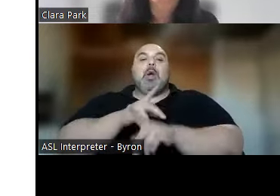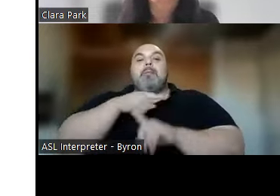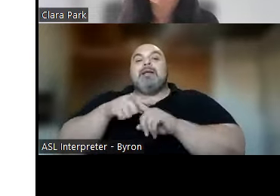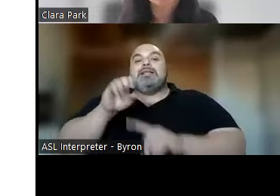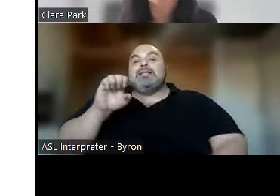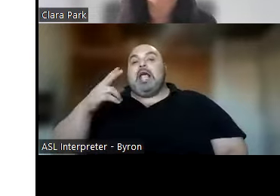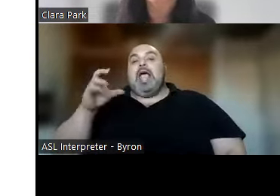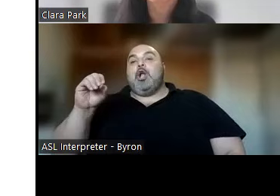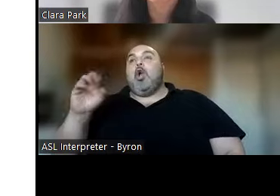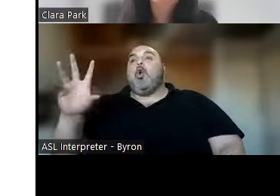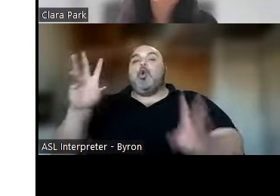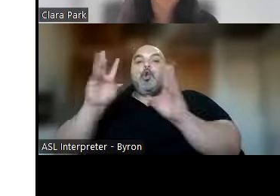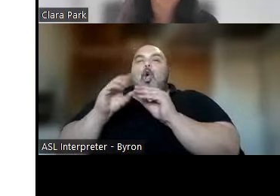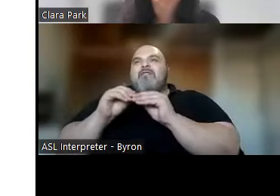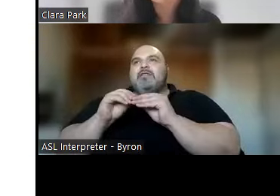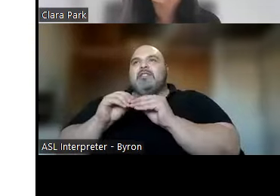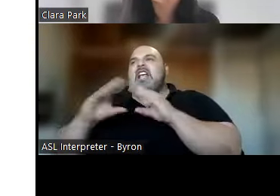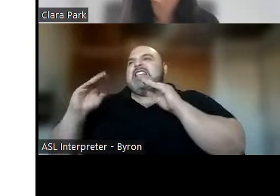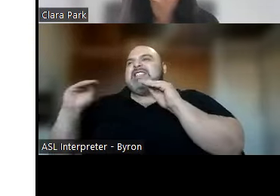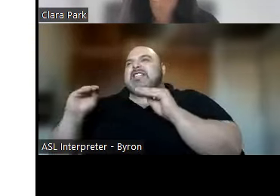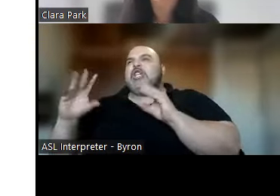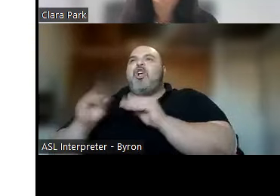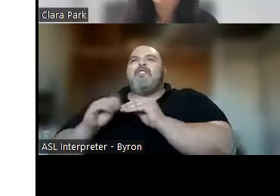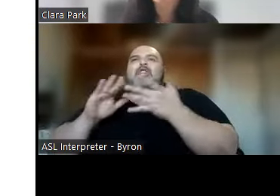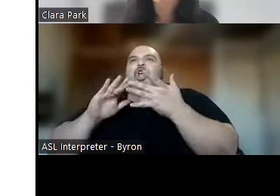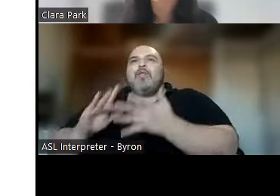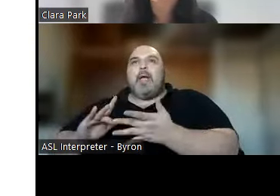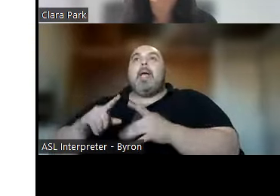course, virtual teaching conferences, and then have partnerships with